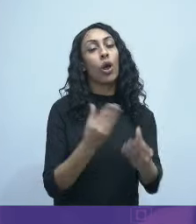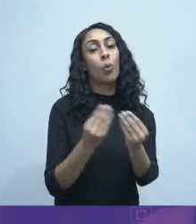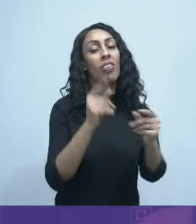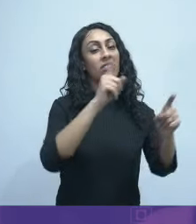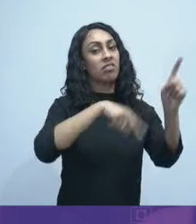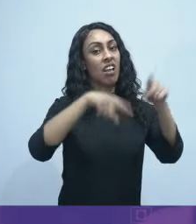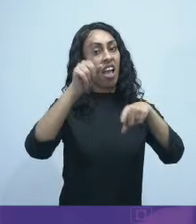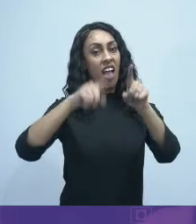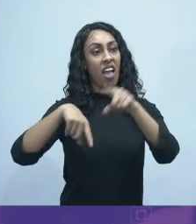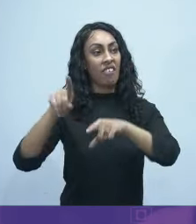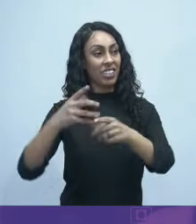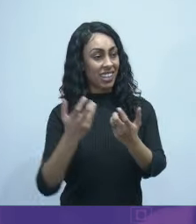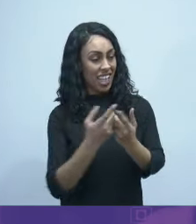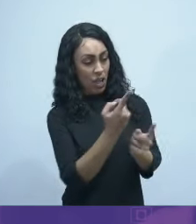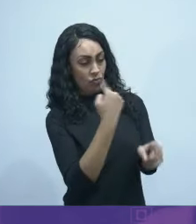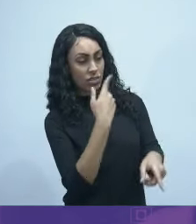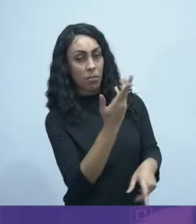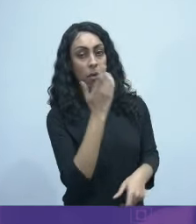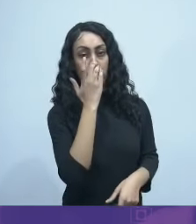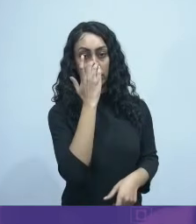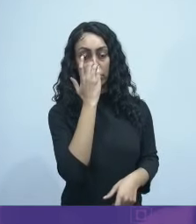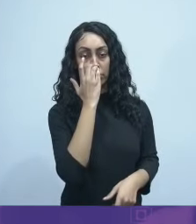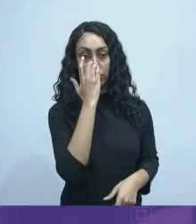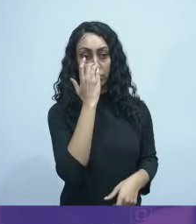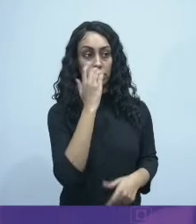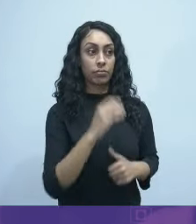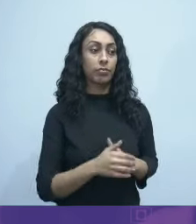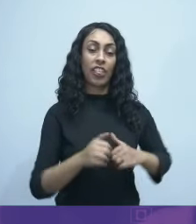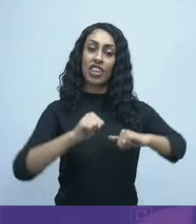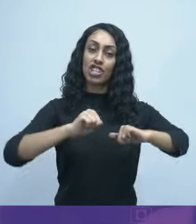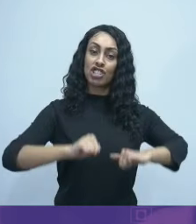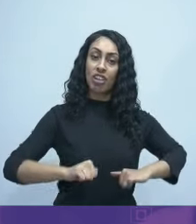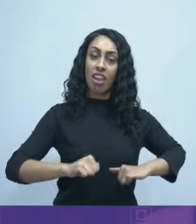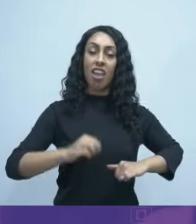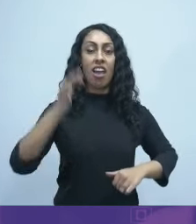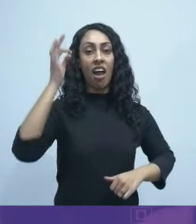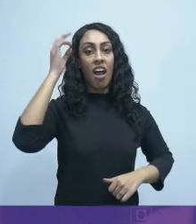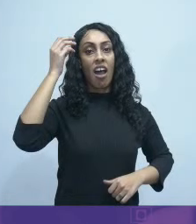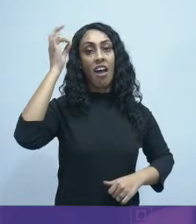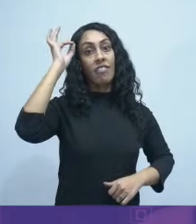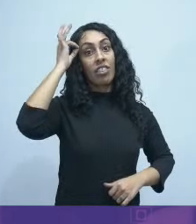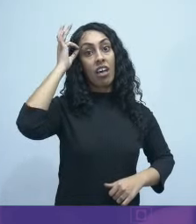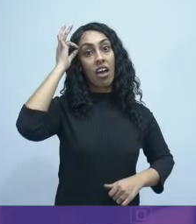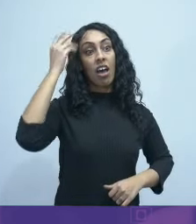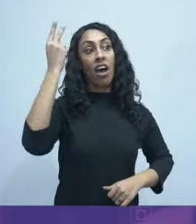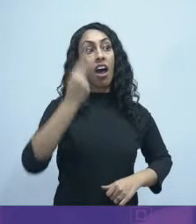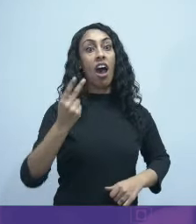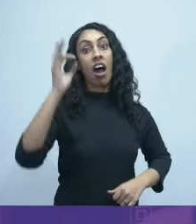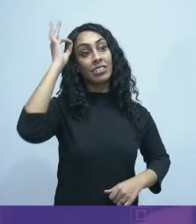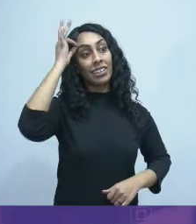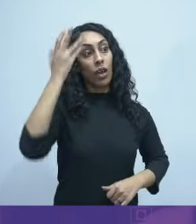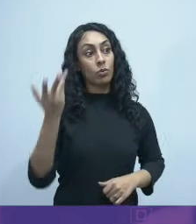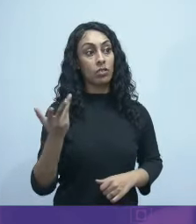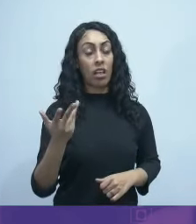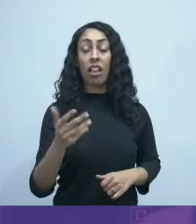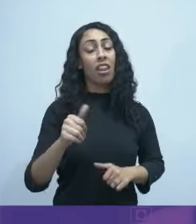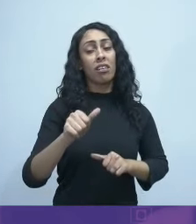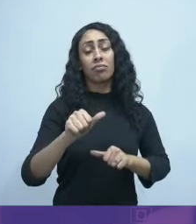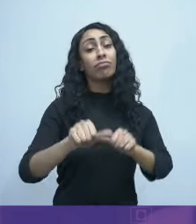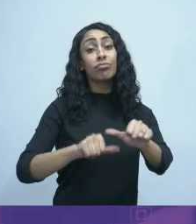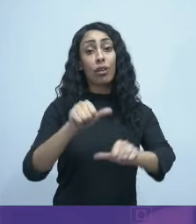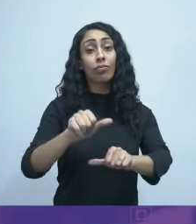Nick, how would you respond as chair of the Arts Council to that? Well, progress has been too slow. There's no question about